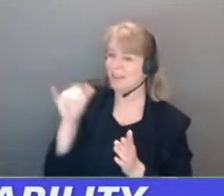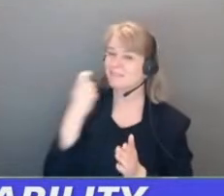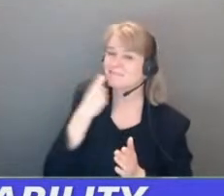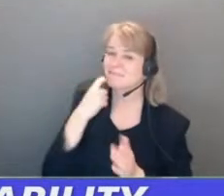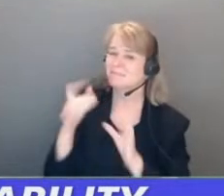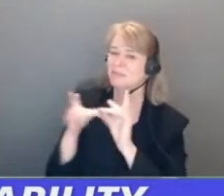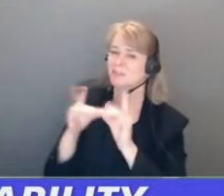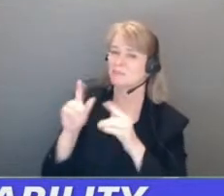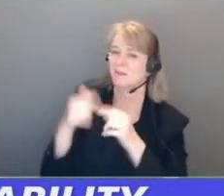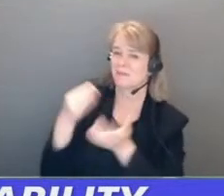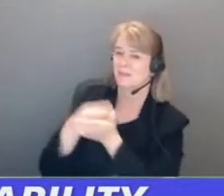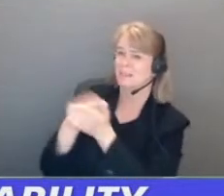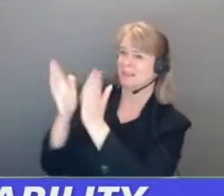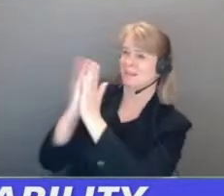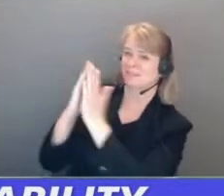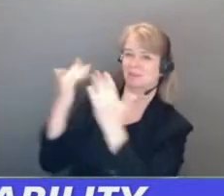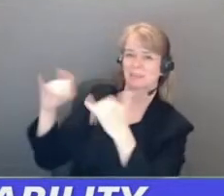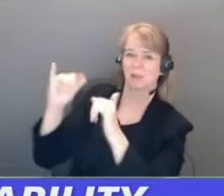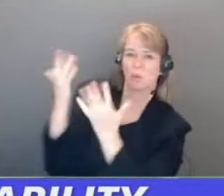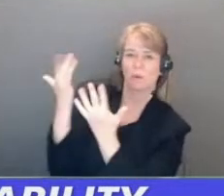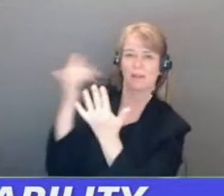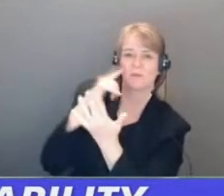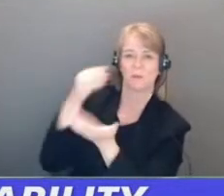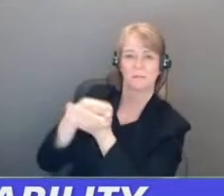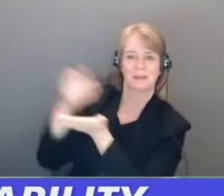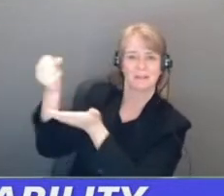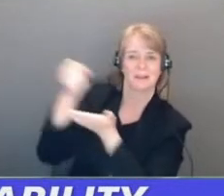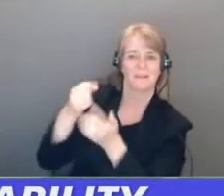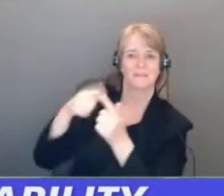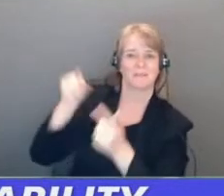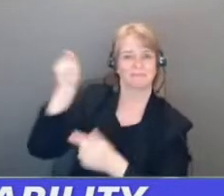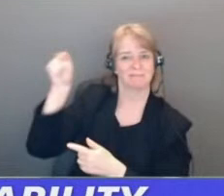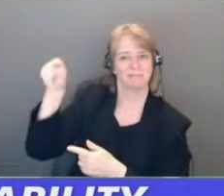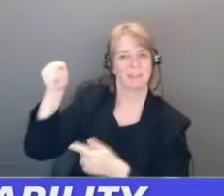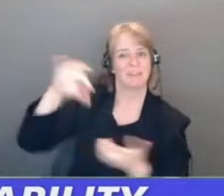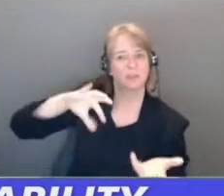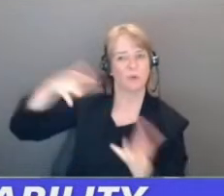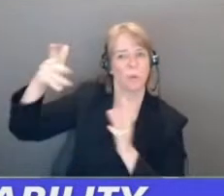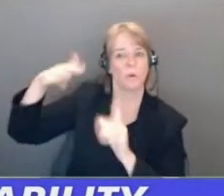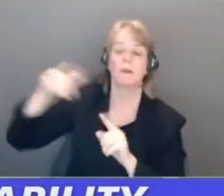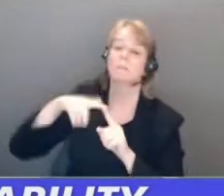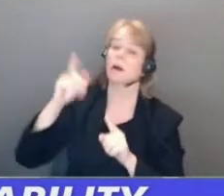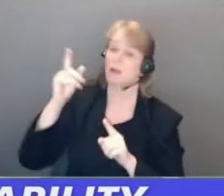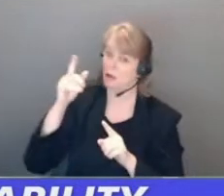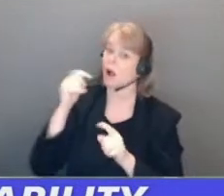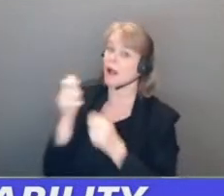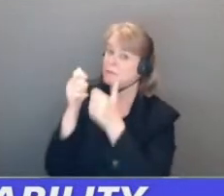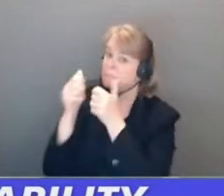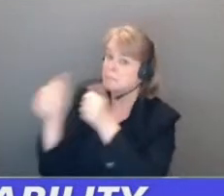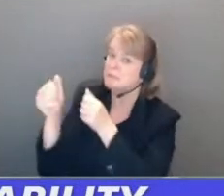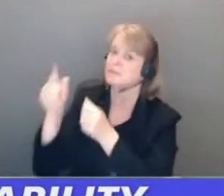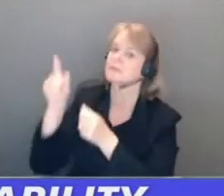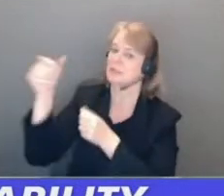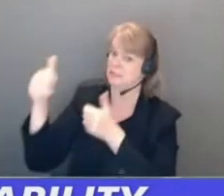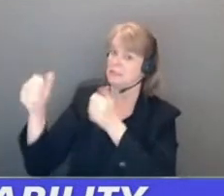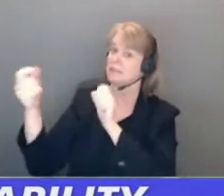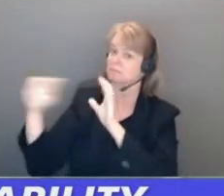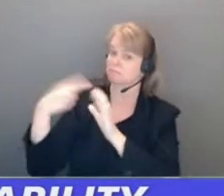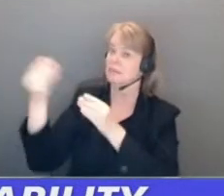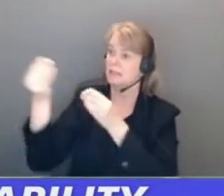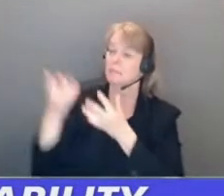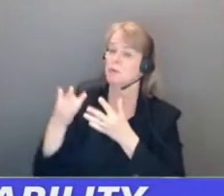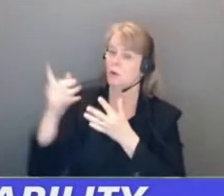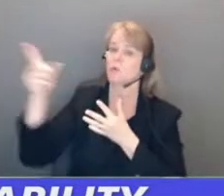And, to the credit of the premier, he texted back, he said they're working on it. So he made a commitment that they would keep us